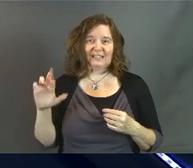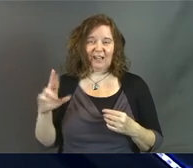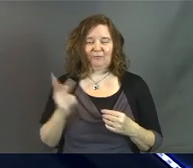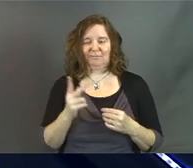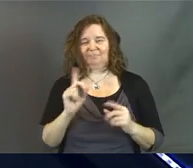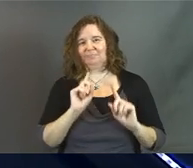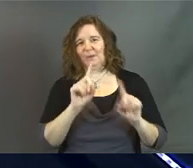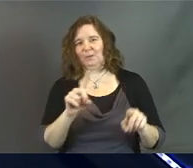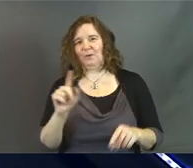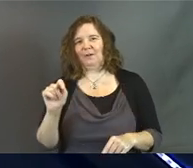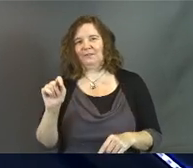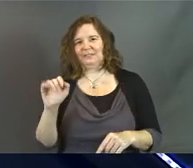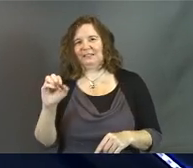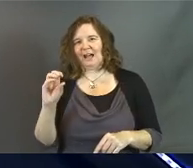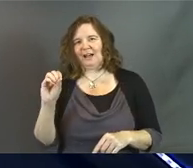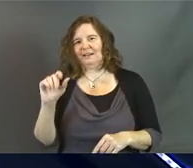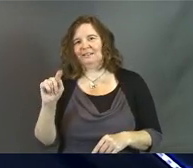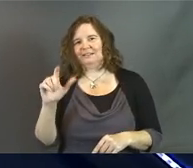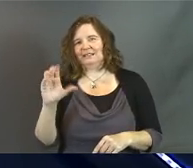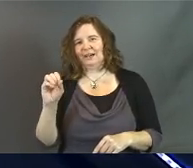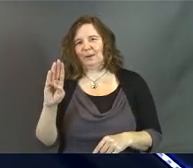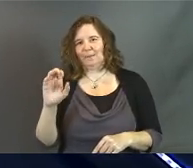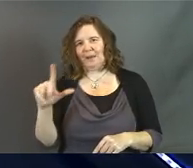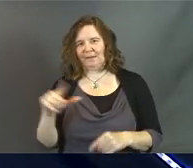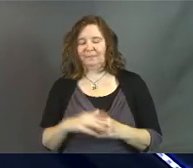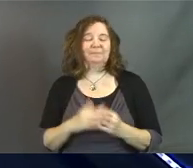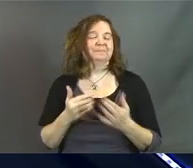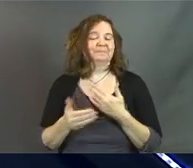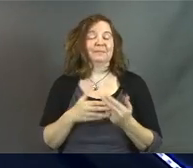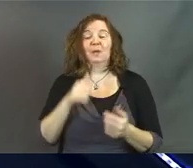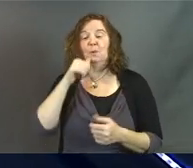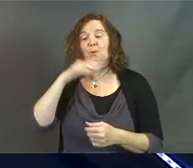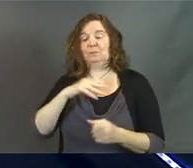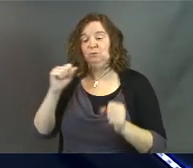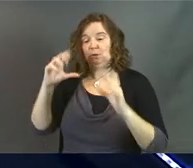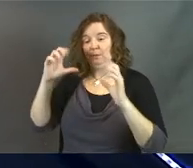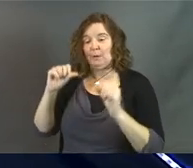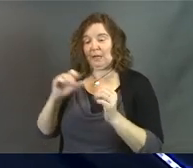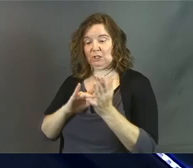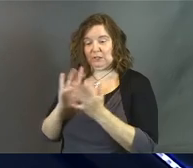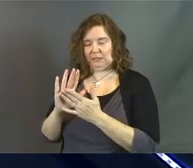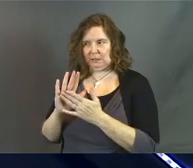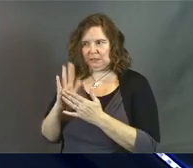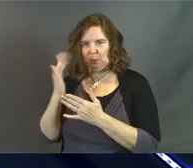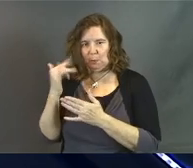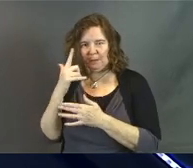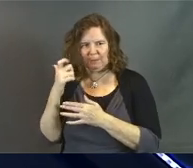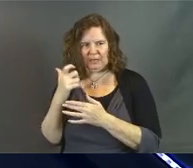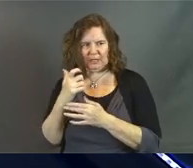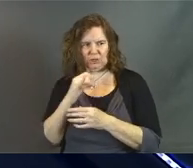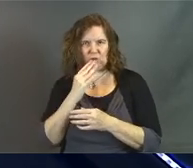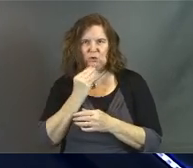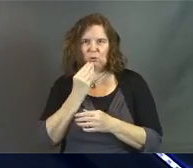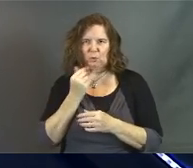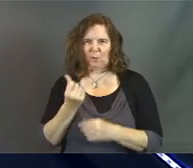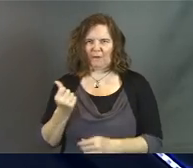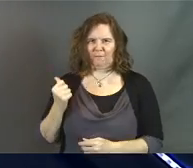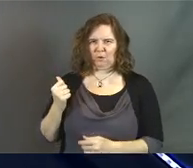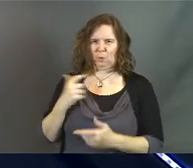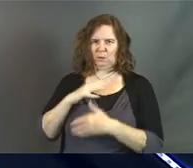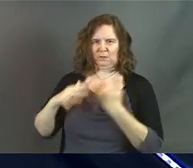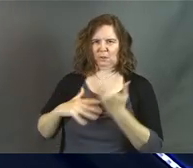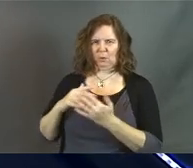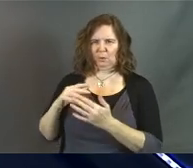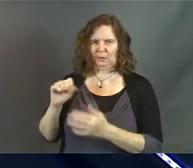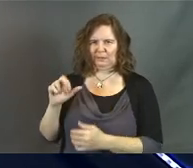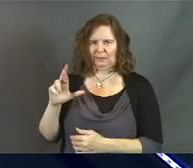Bell. The woman was surprised at Jesus, for Jews refused to have anything to do with Samaritans. Again, see how low